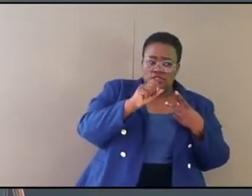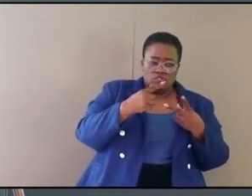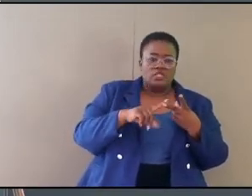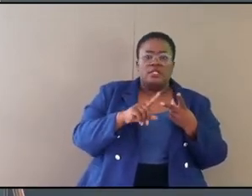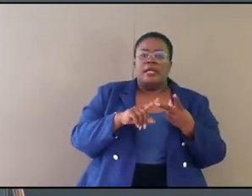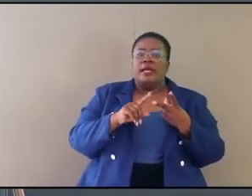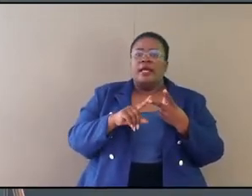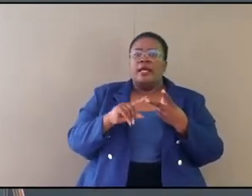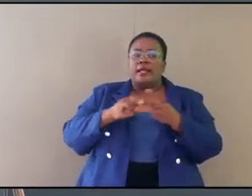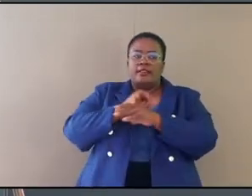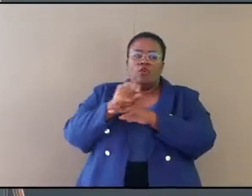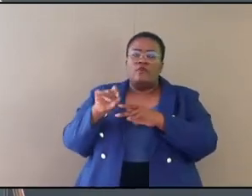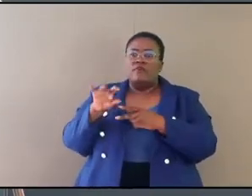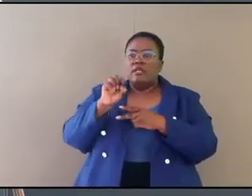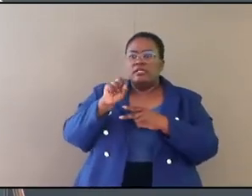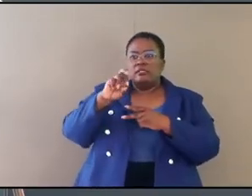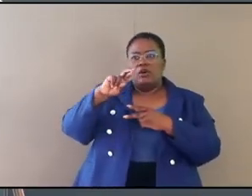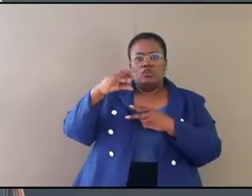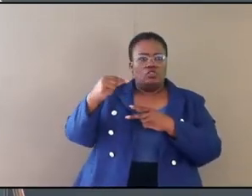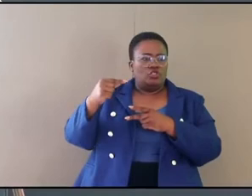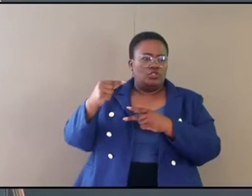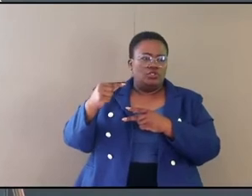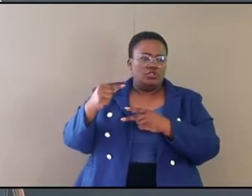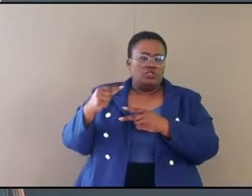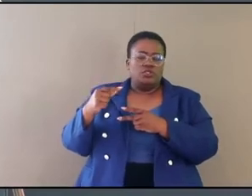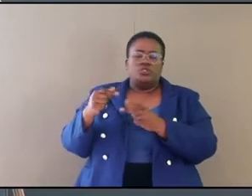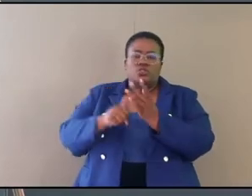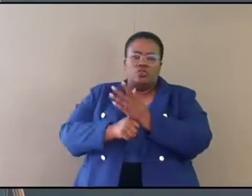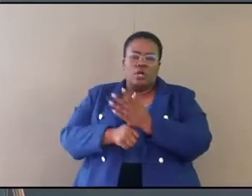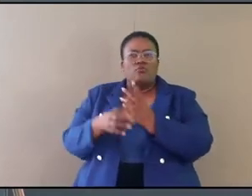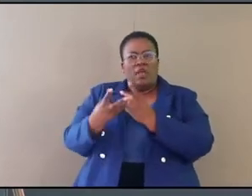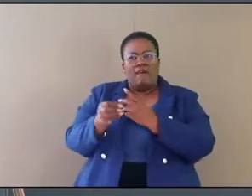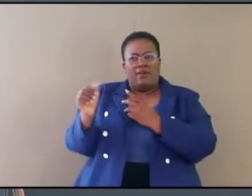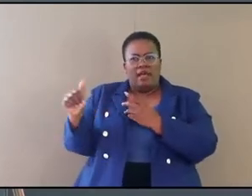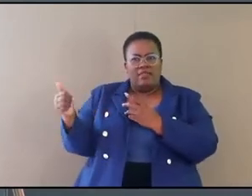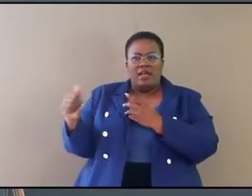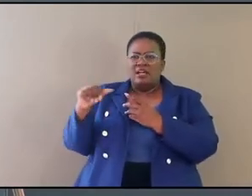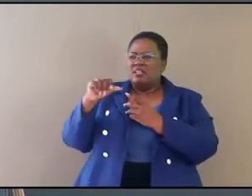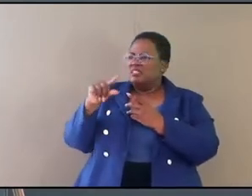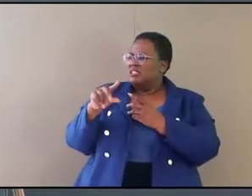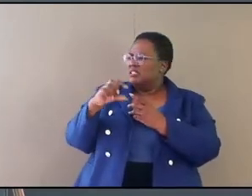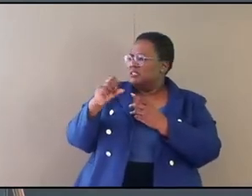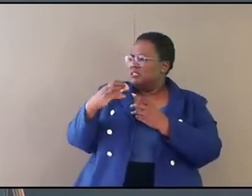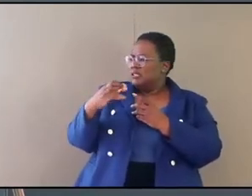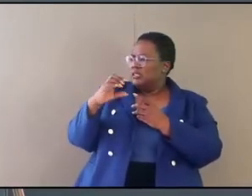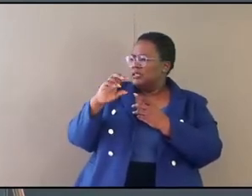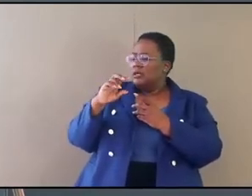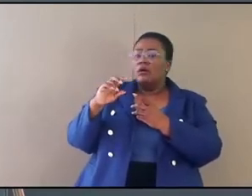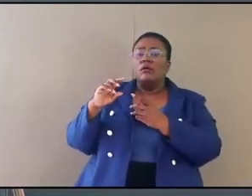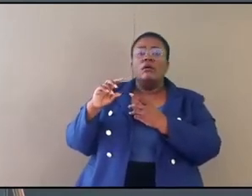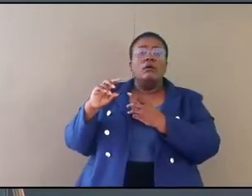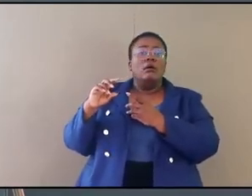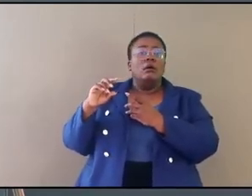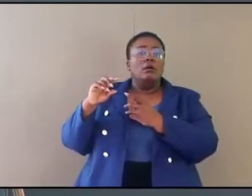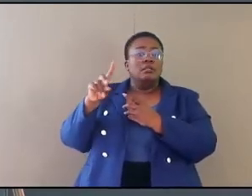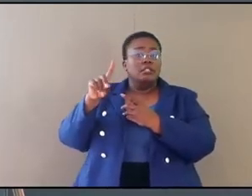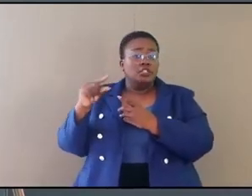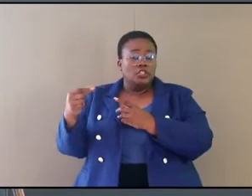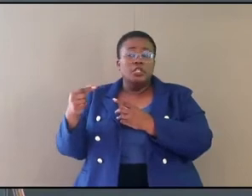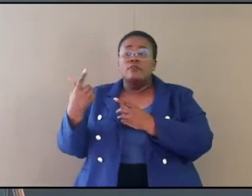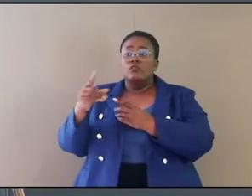grant. And we have other child grants such as the CDG care dependency grant for children who are